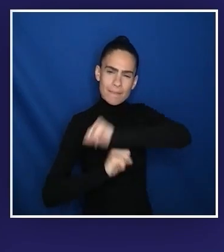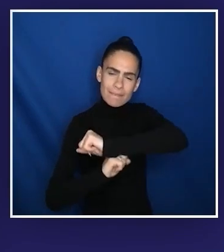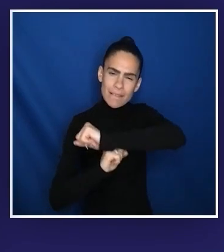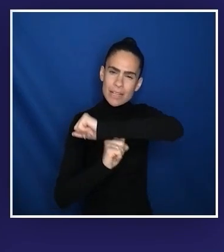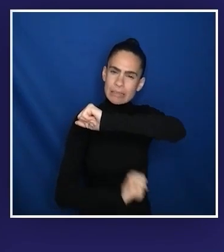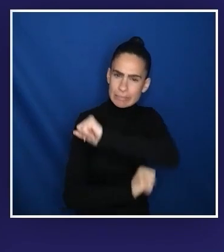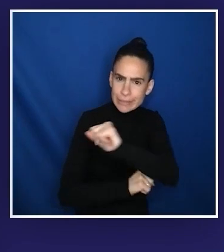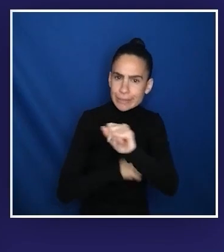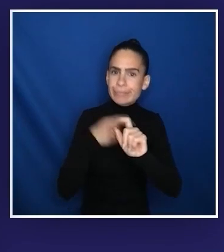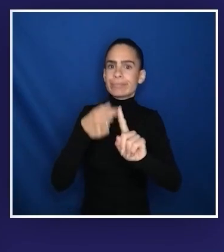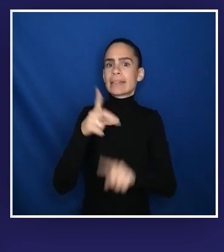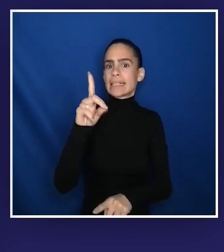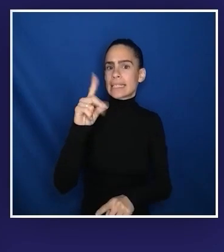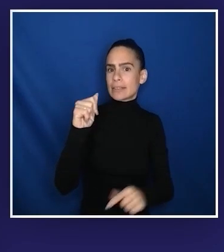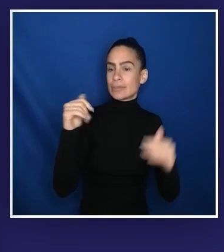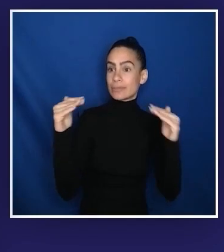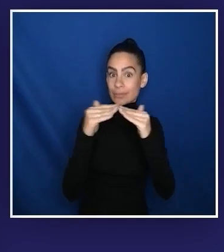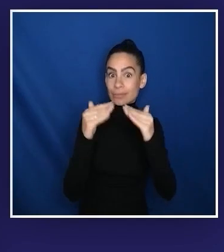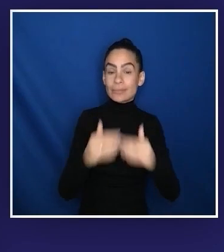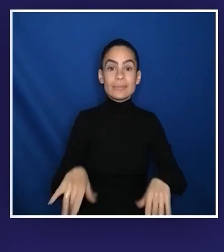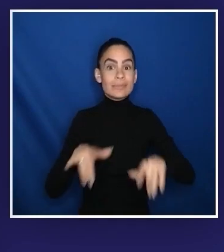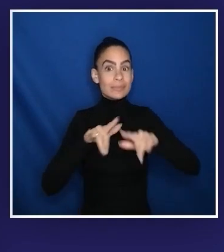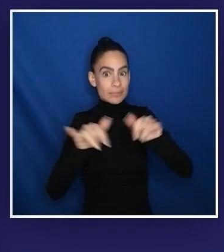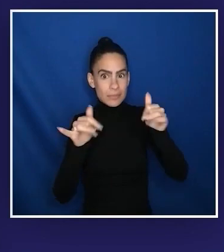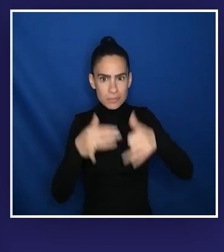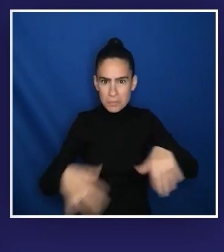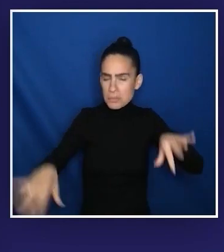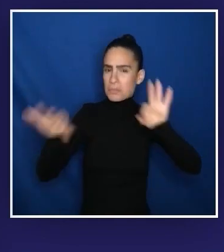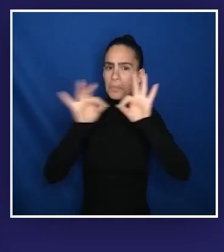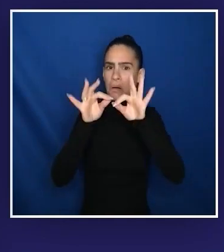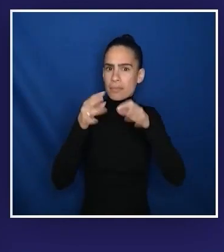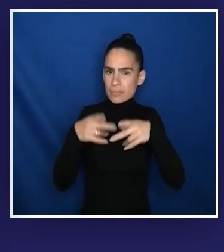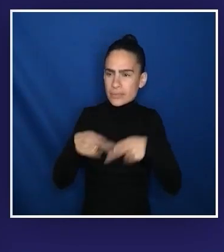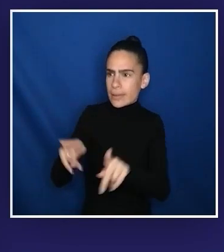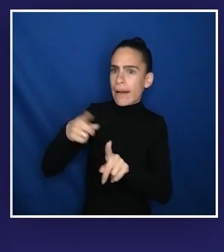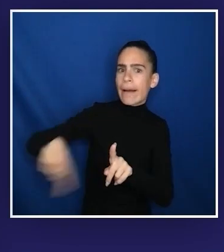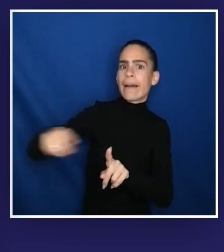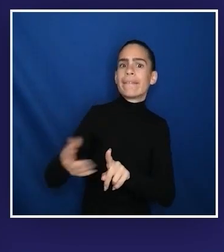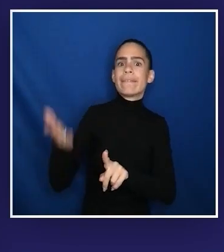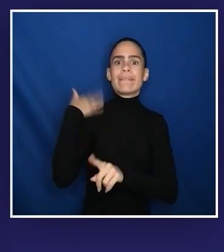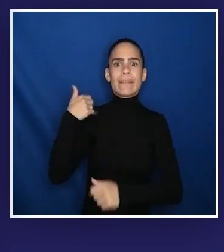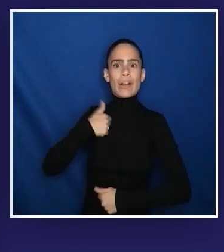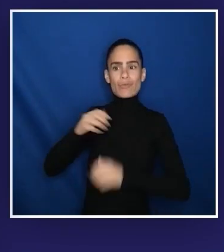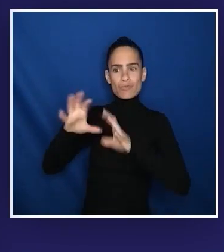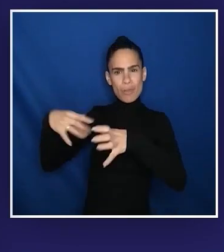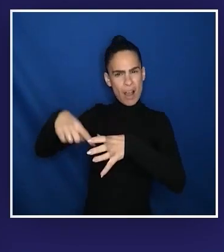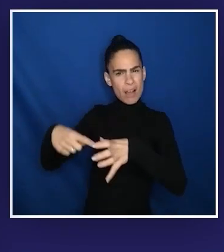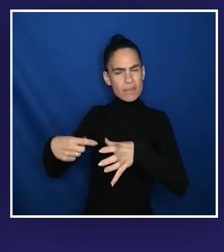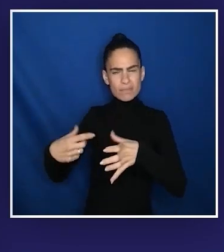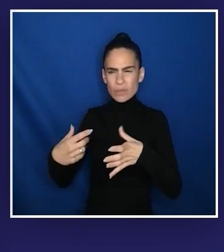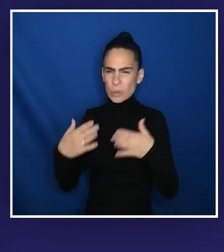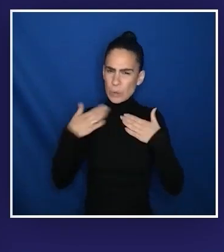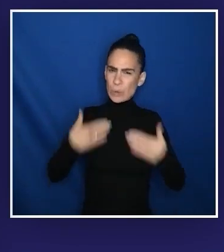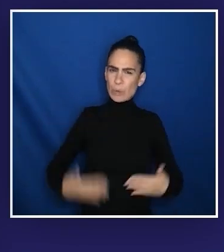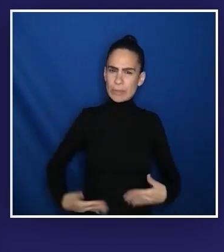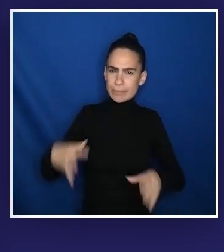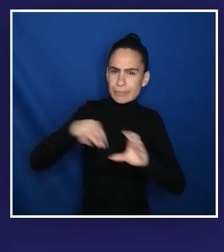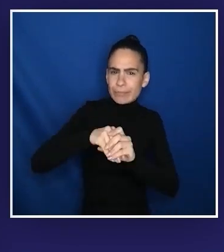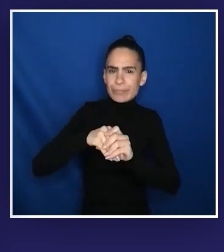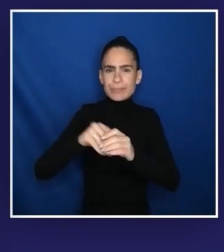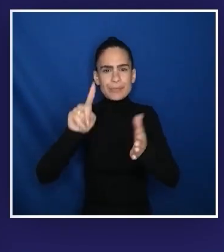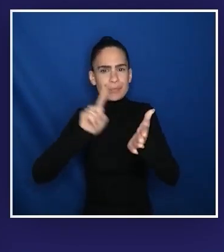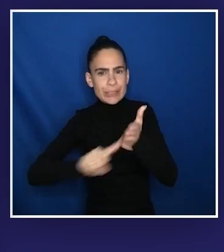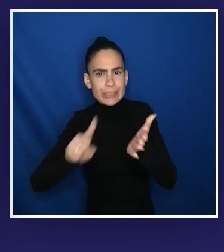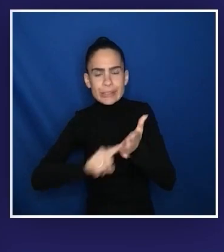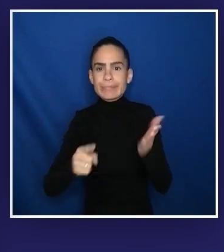justice, but also founded on humanizing veterans in the research. And so that's where we came up with the Veterans